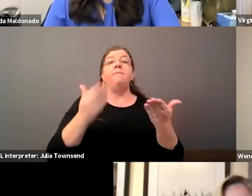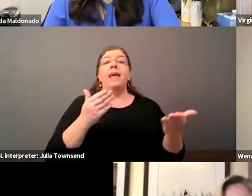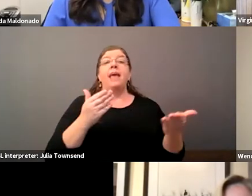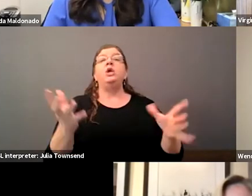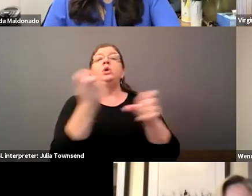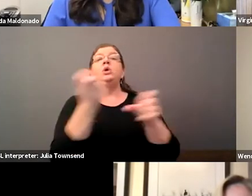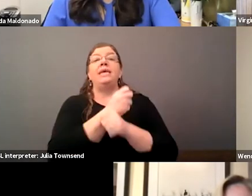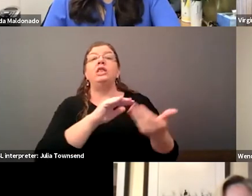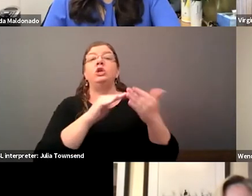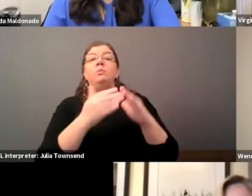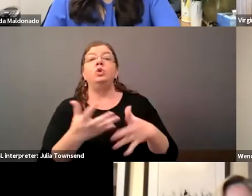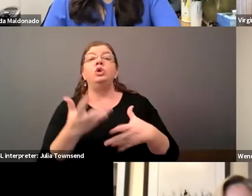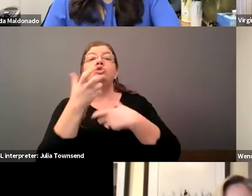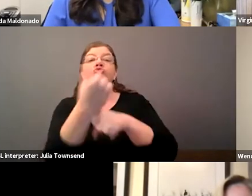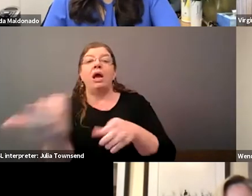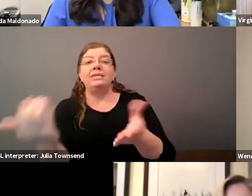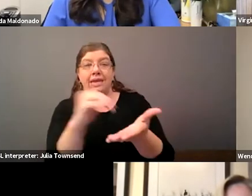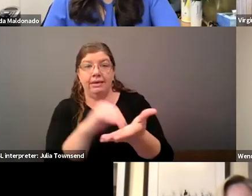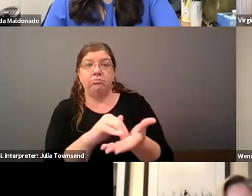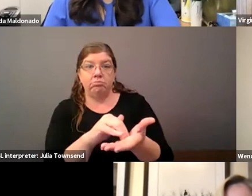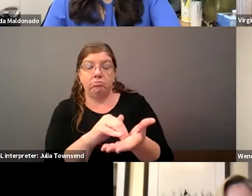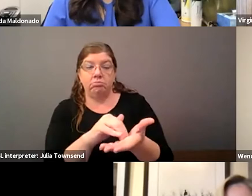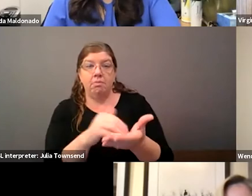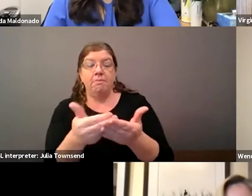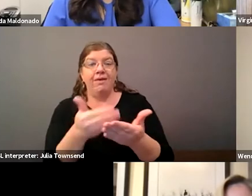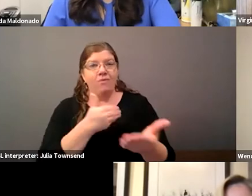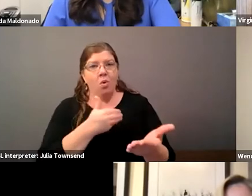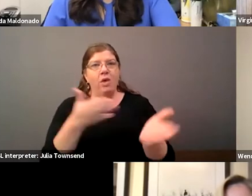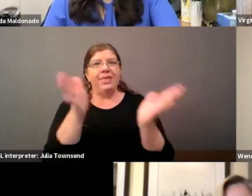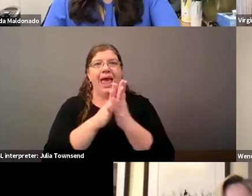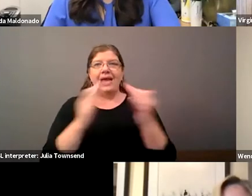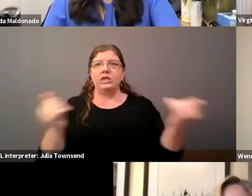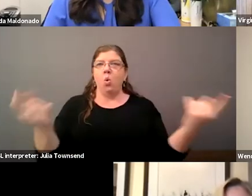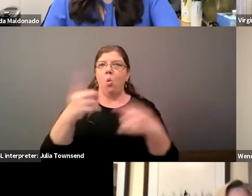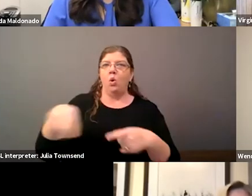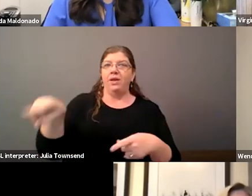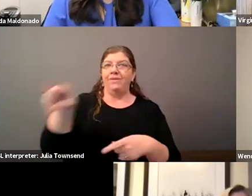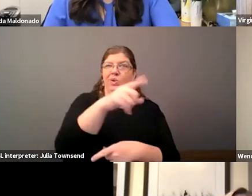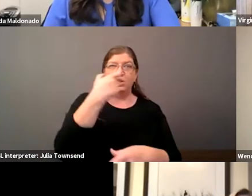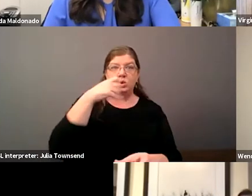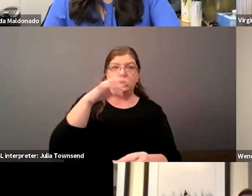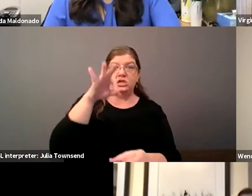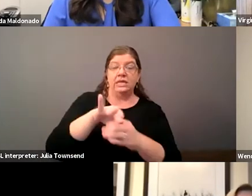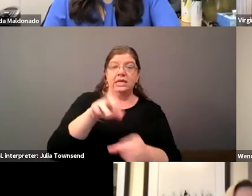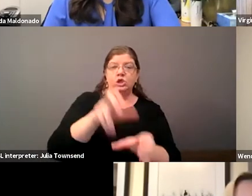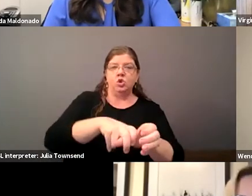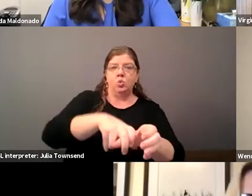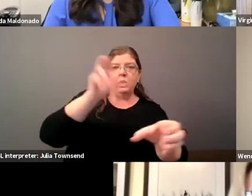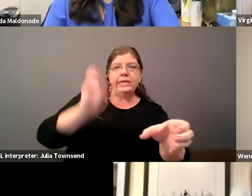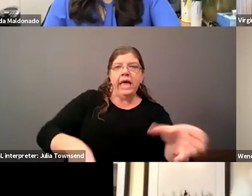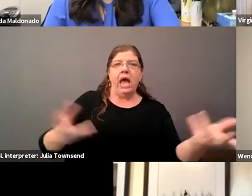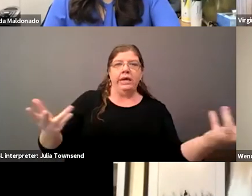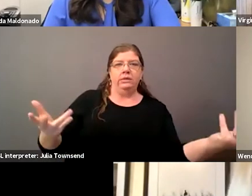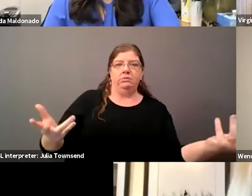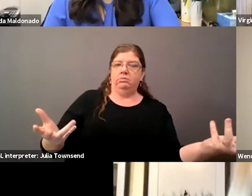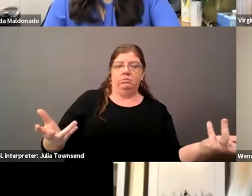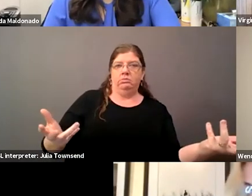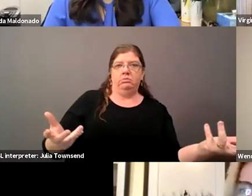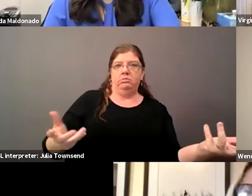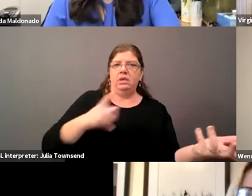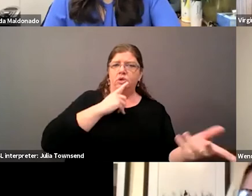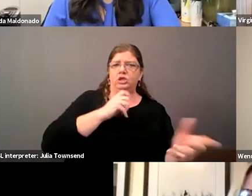community's trust back before they ask all of you who have been re-elected to resign from the board and even